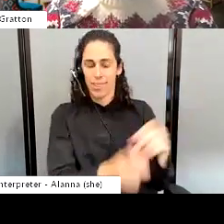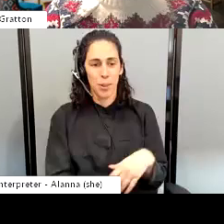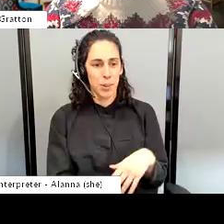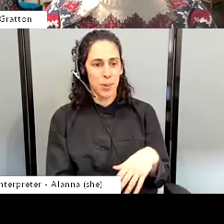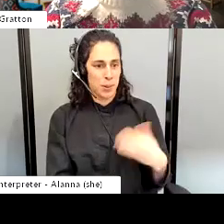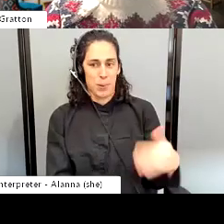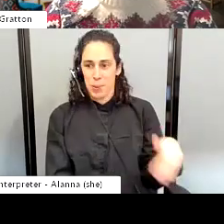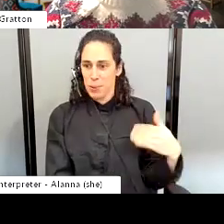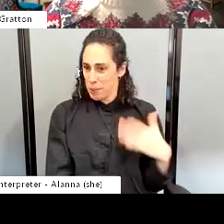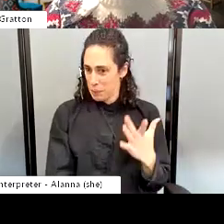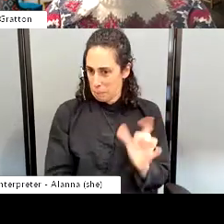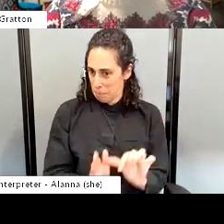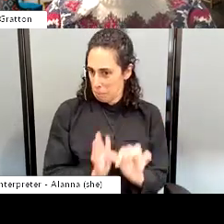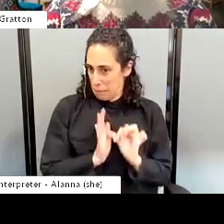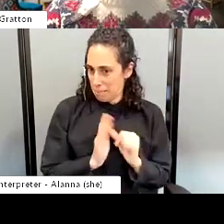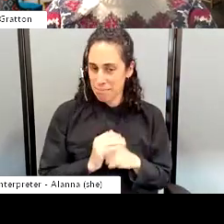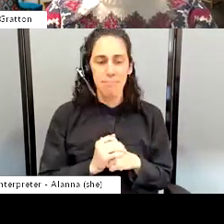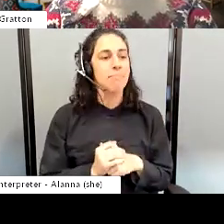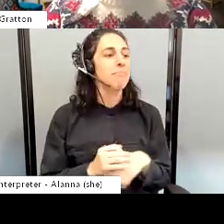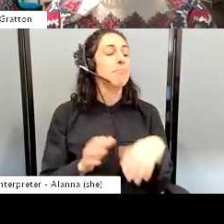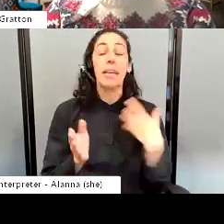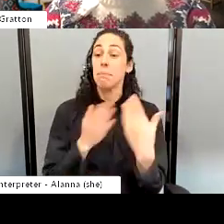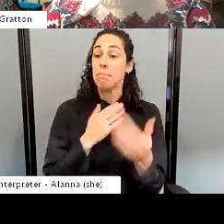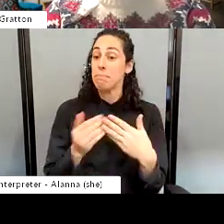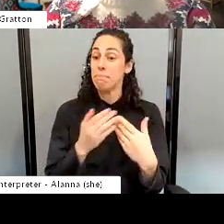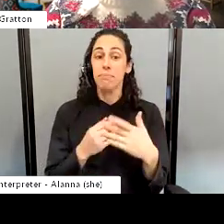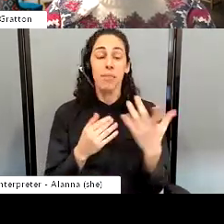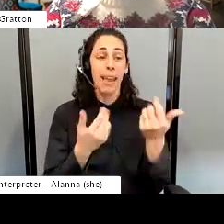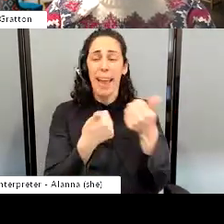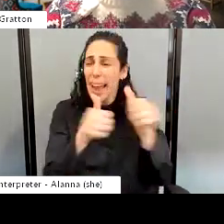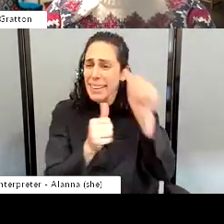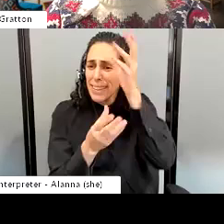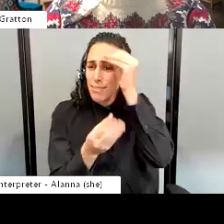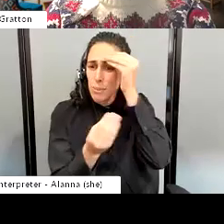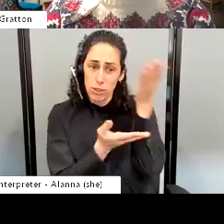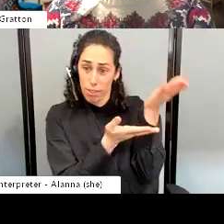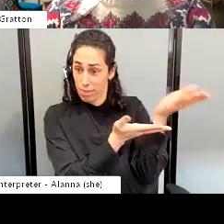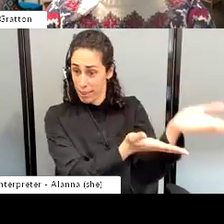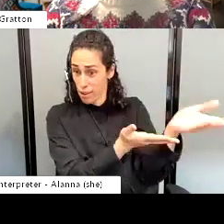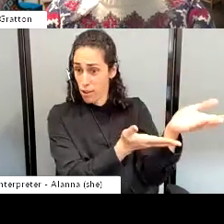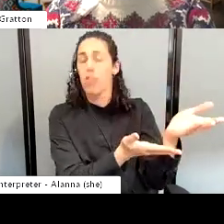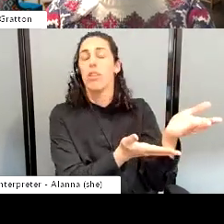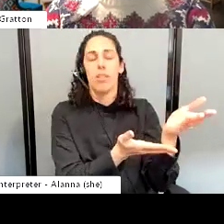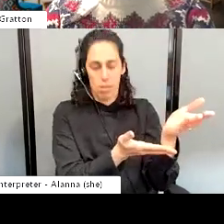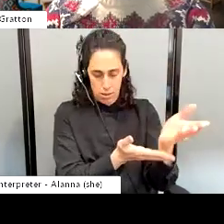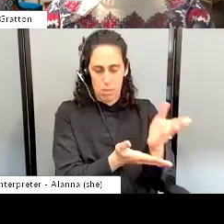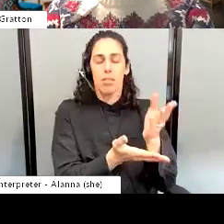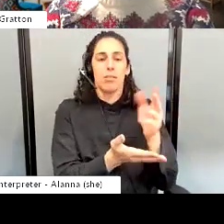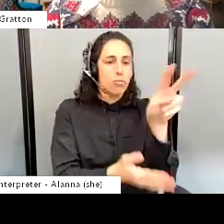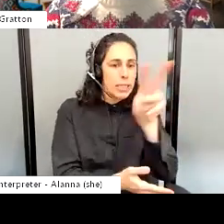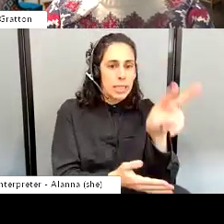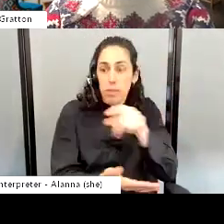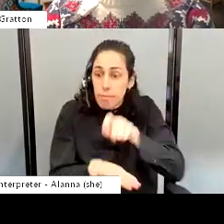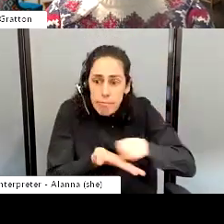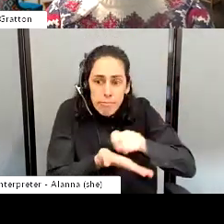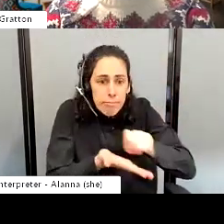see today and even additional reading resources that you can find online will be sent to you as a handout afterwards. So don't worry too much